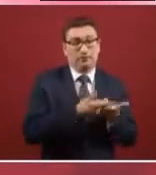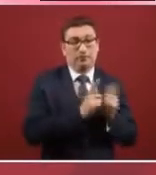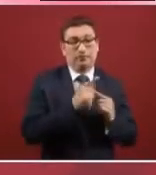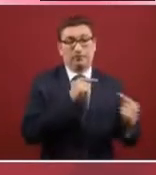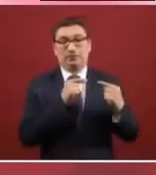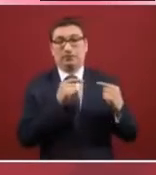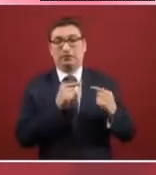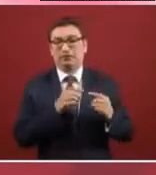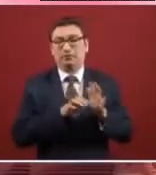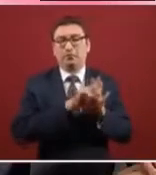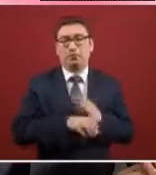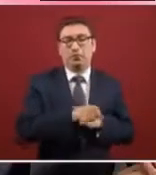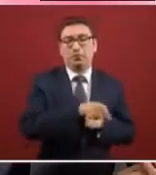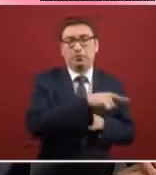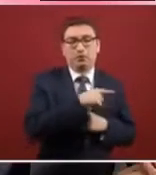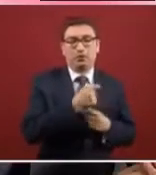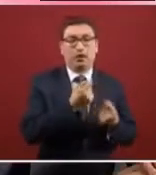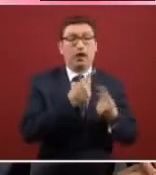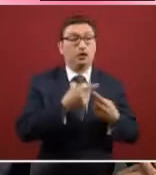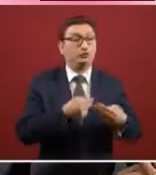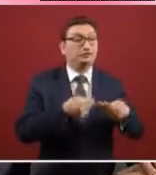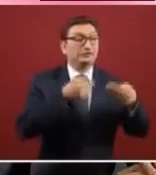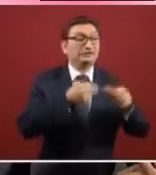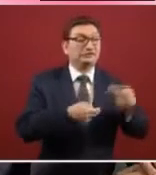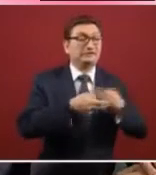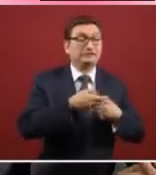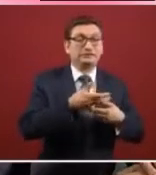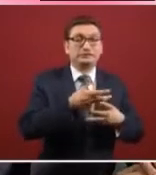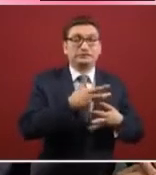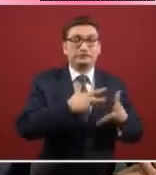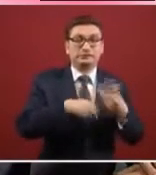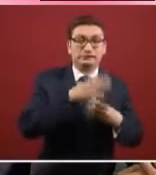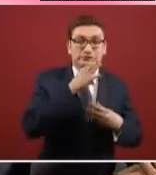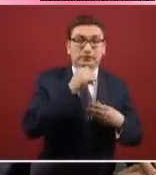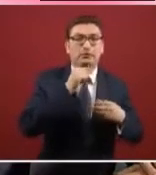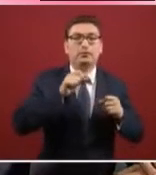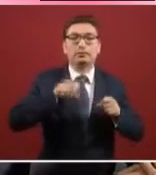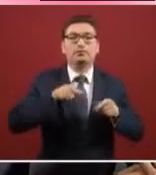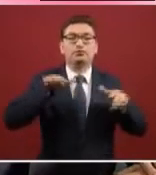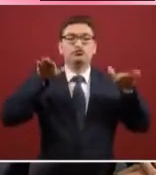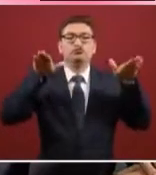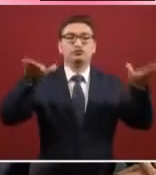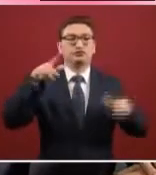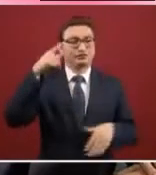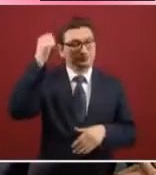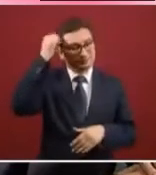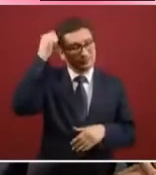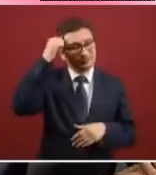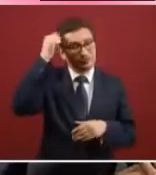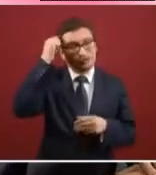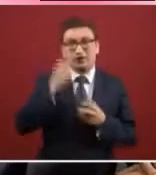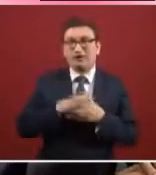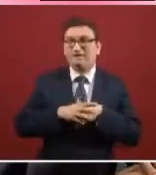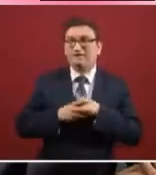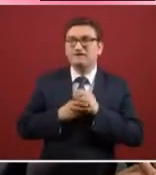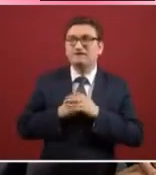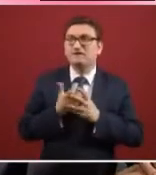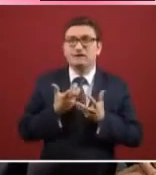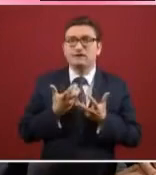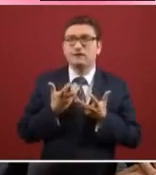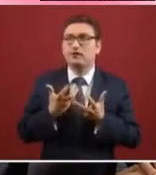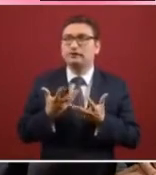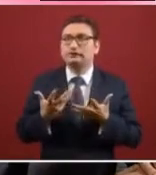Our adversaries are wringing their hands like the ones that don't want us to deal with the business of